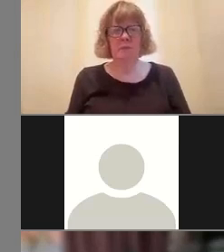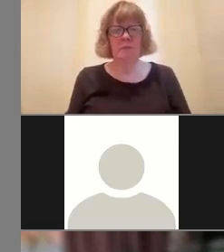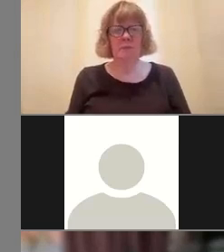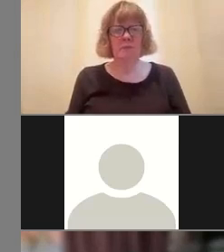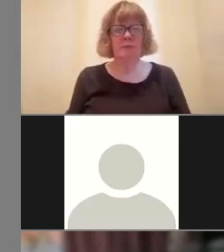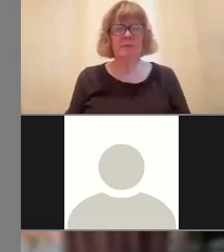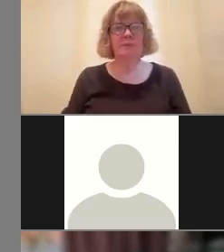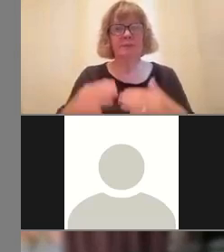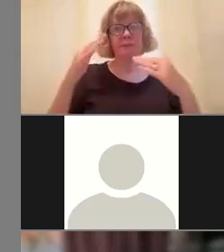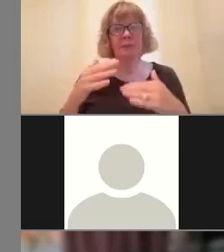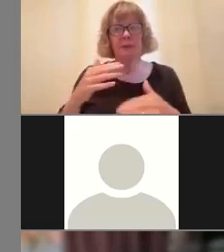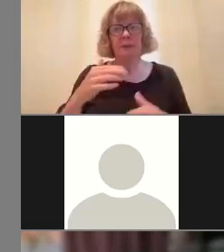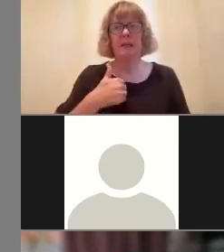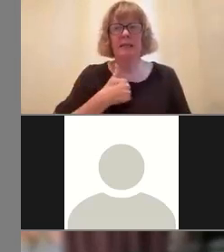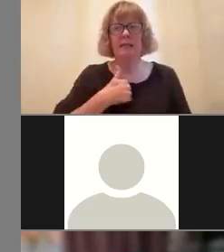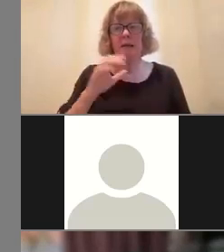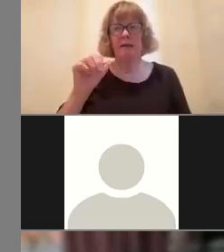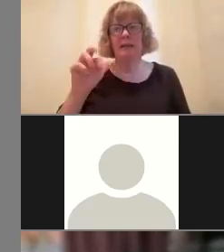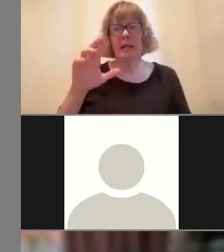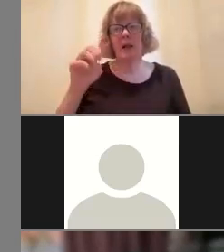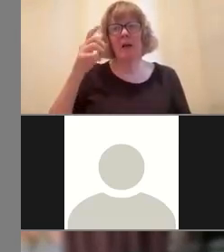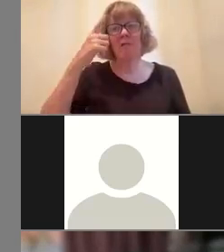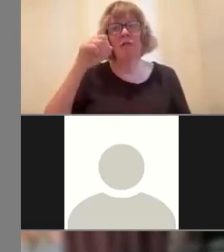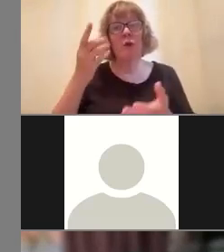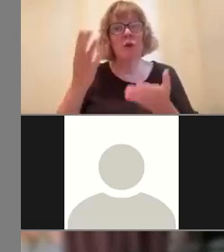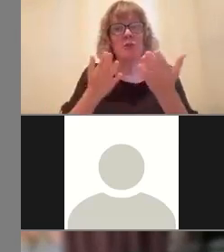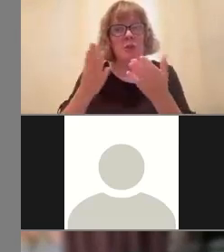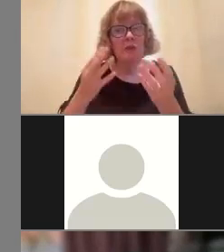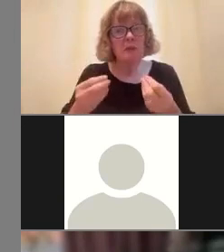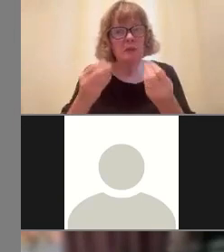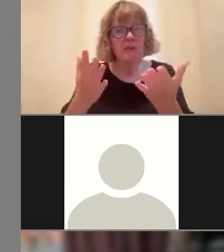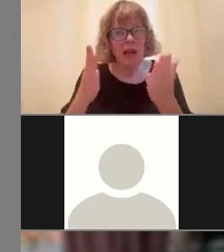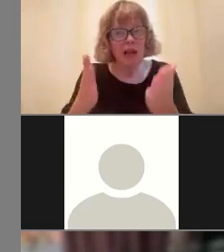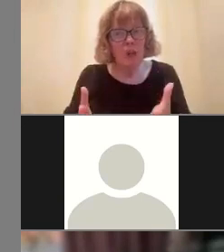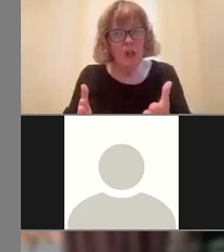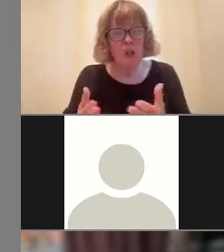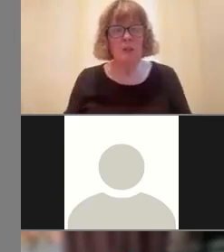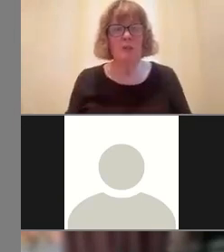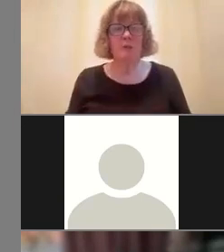Next, we're going to talk about self-care for service providers.